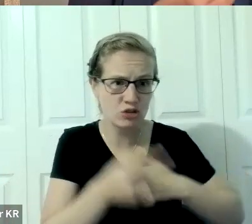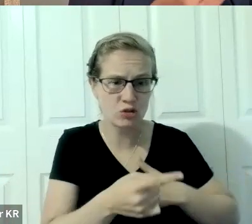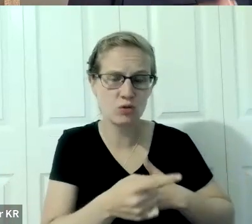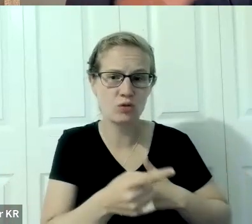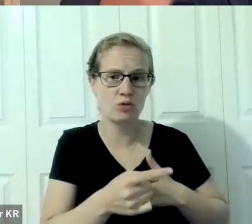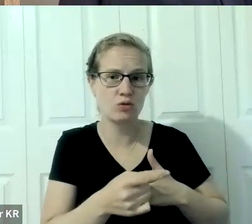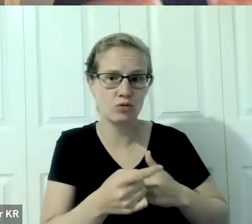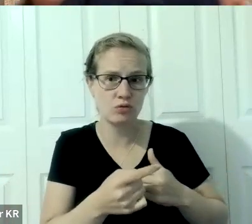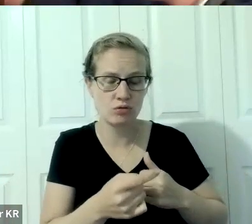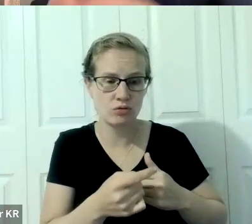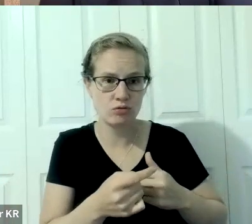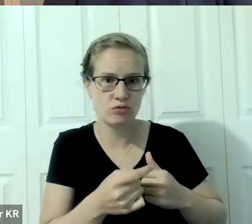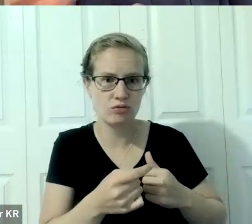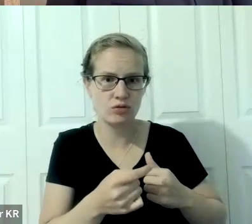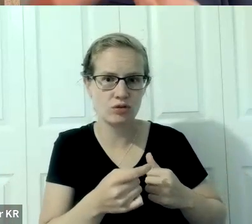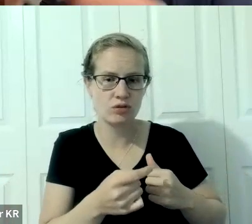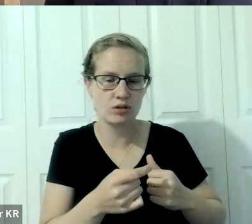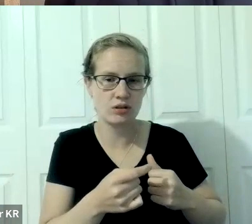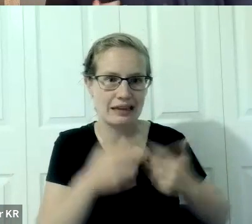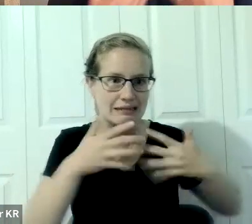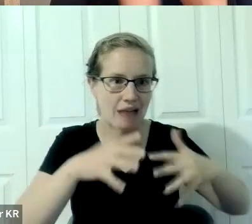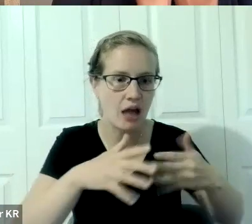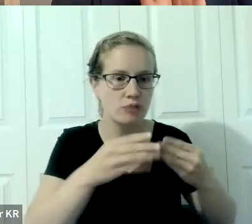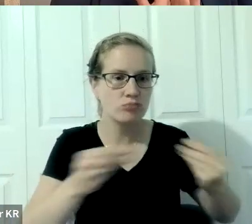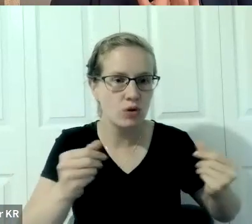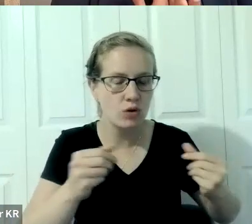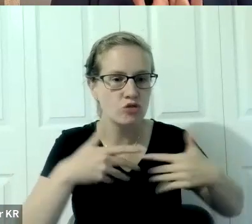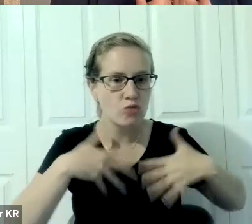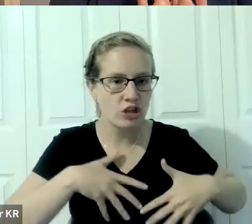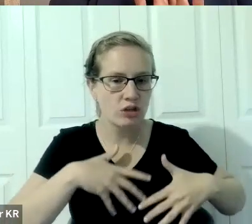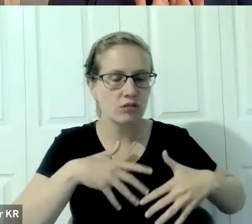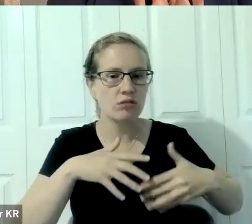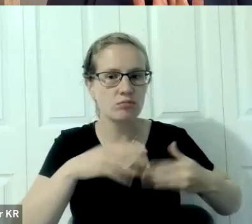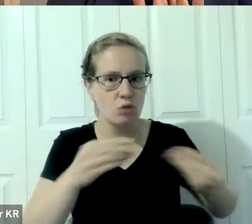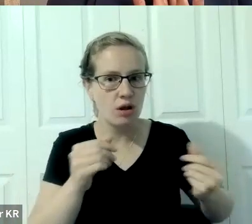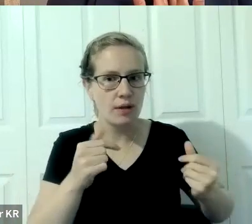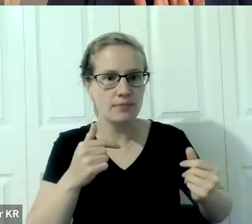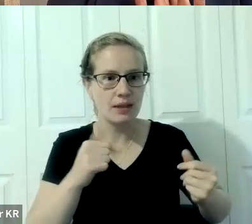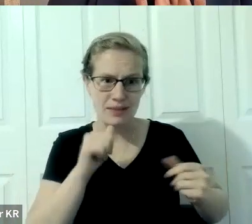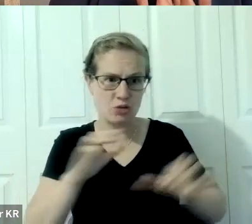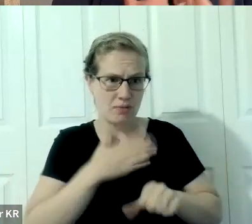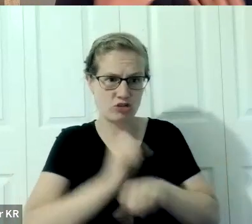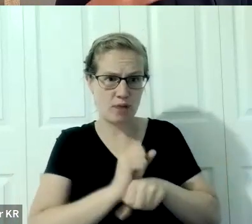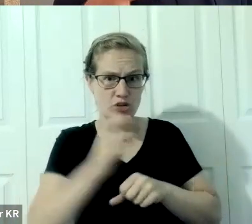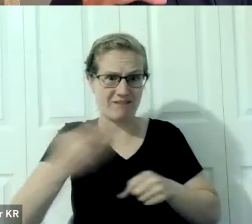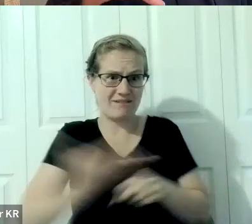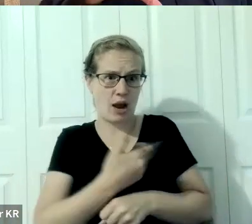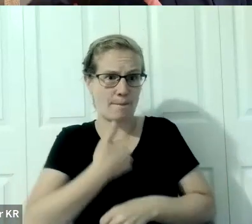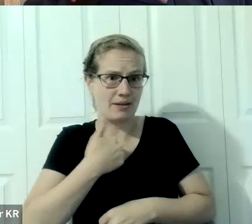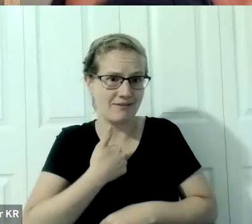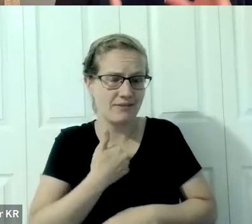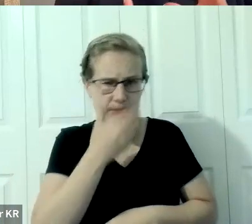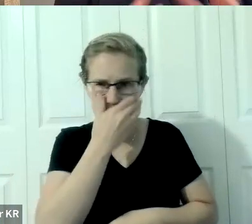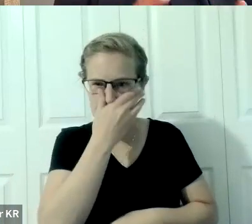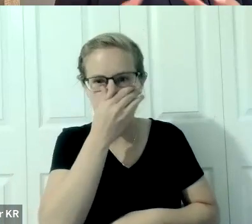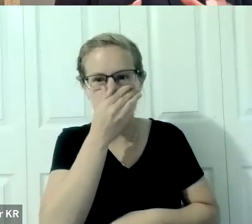to get out of the anxiety or the depression, I'm not doing my job and I should fire myself. And so that's where I